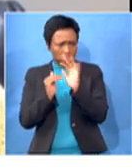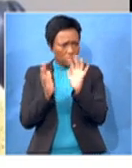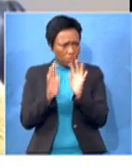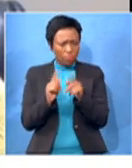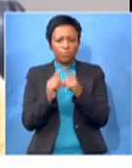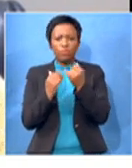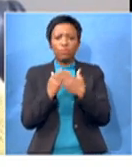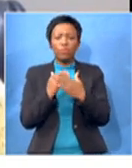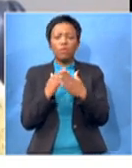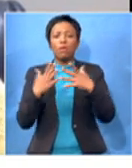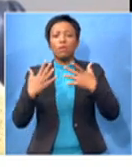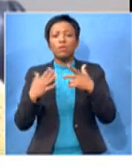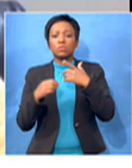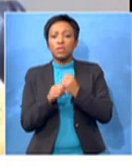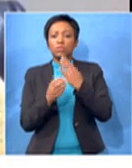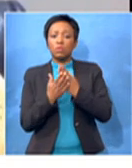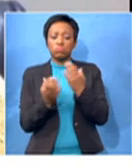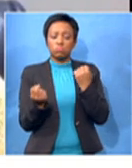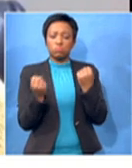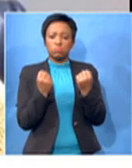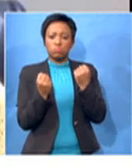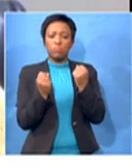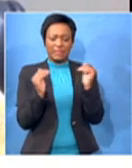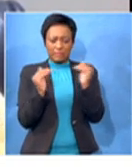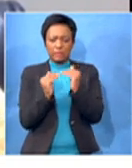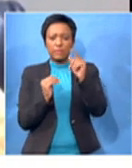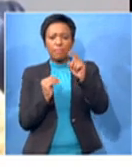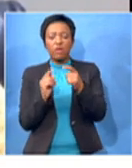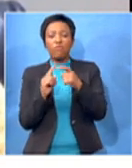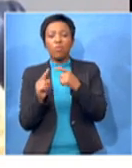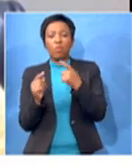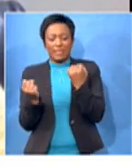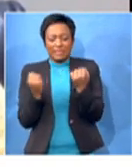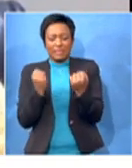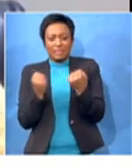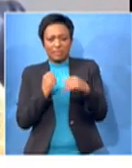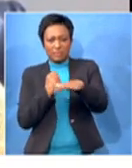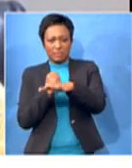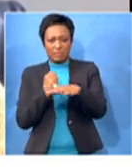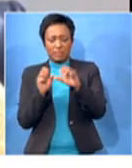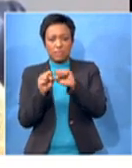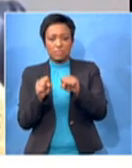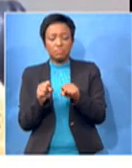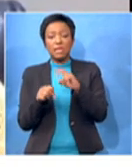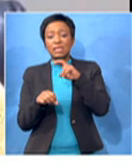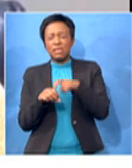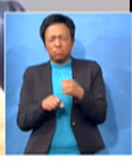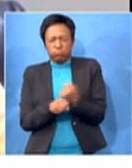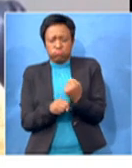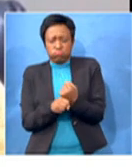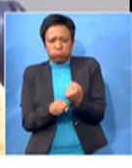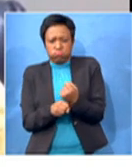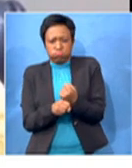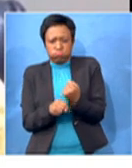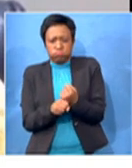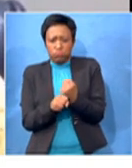we don't receive justice from the justice system itself. That's the first thing. So it requires tenacity from work hard to